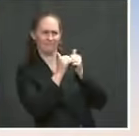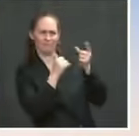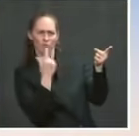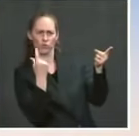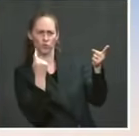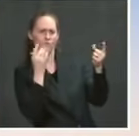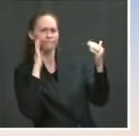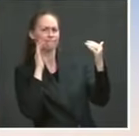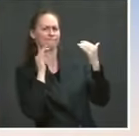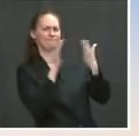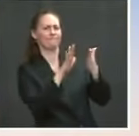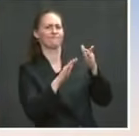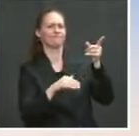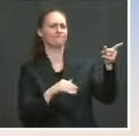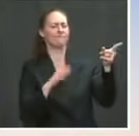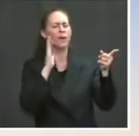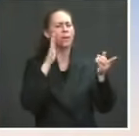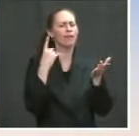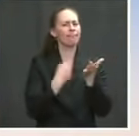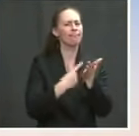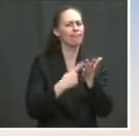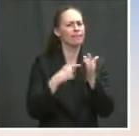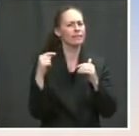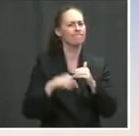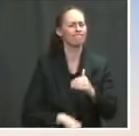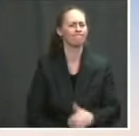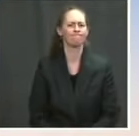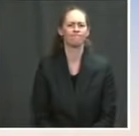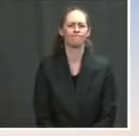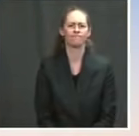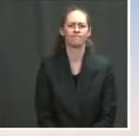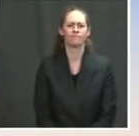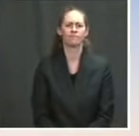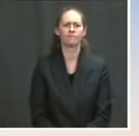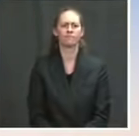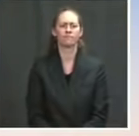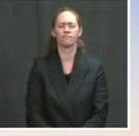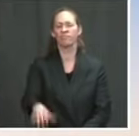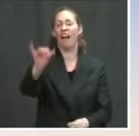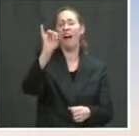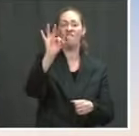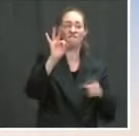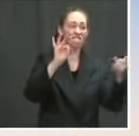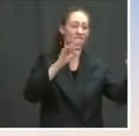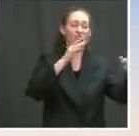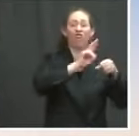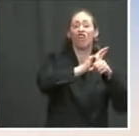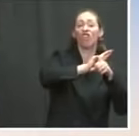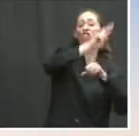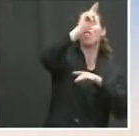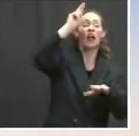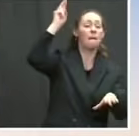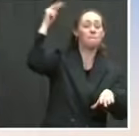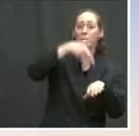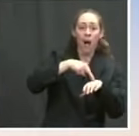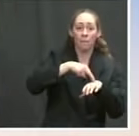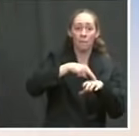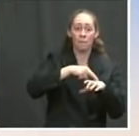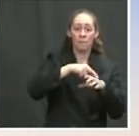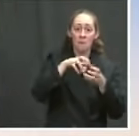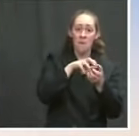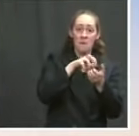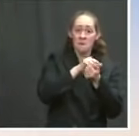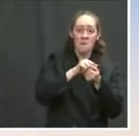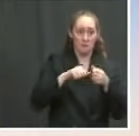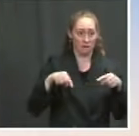channels just a quick follow-up if this rocket does cause some some serious damages here on our would the white house enforce china